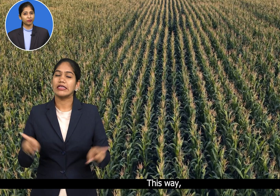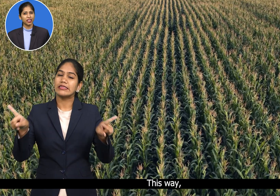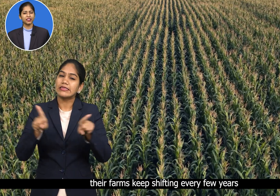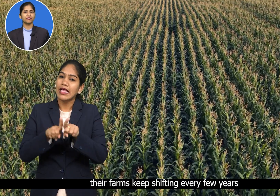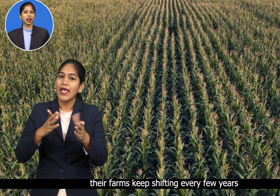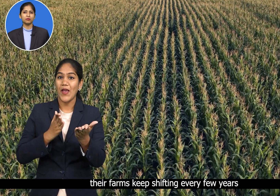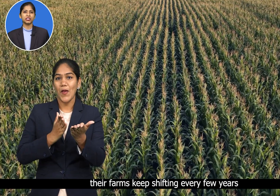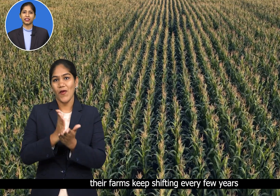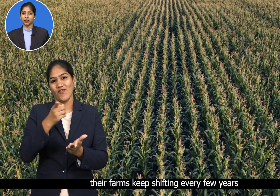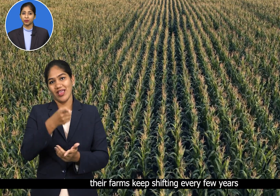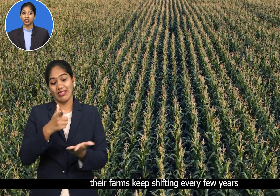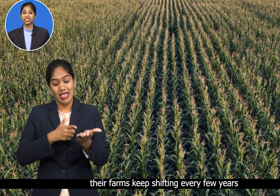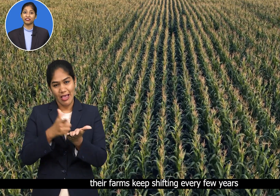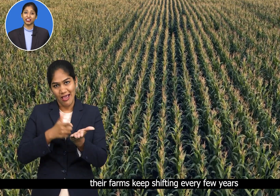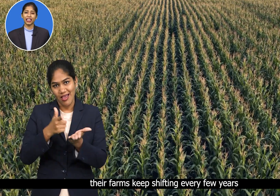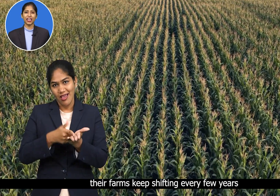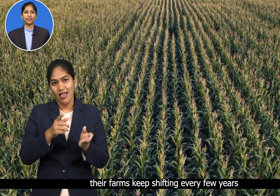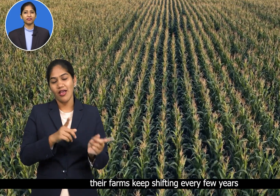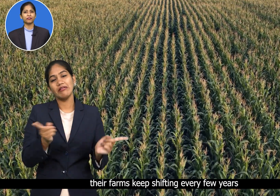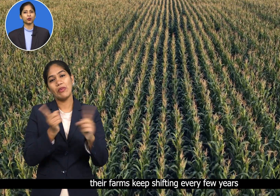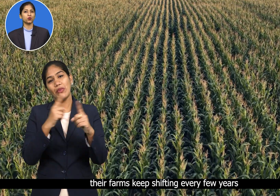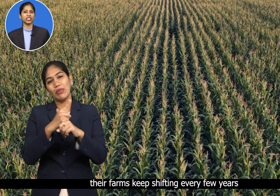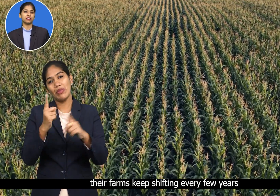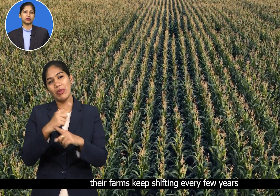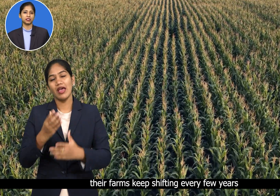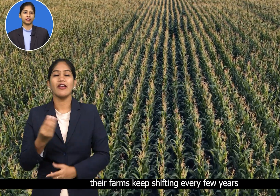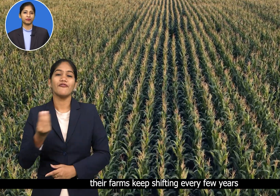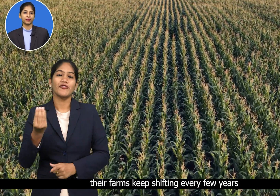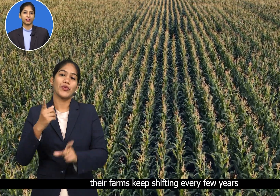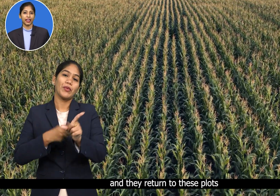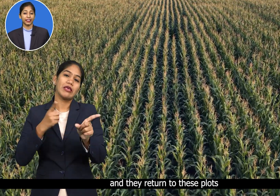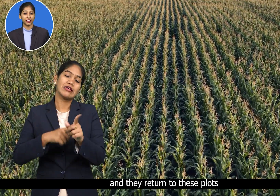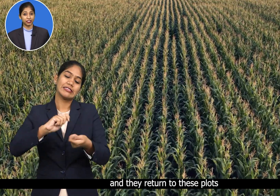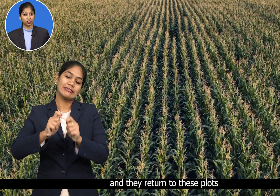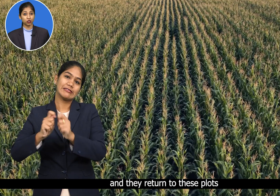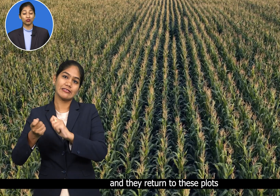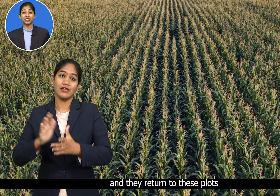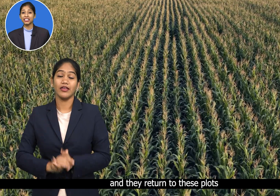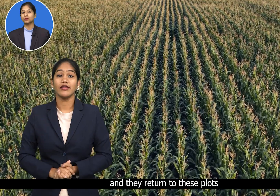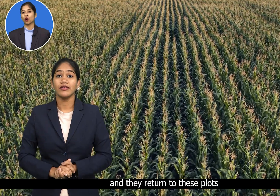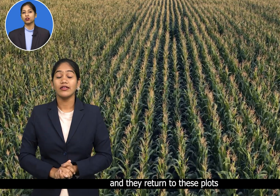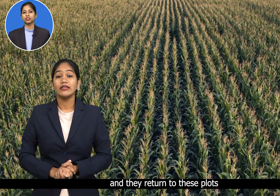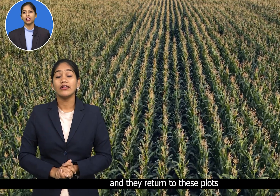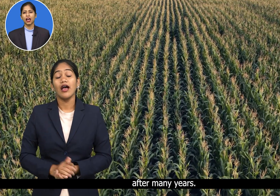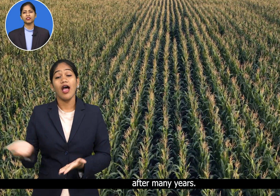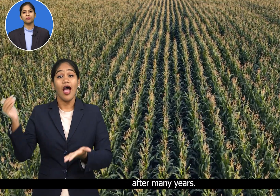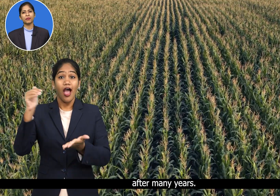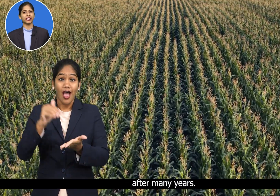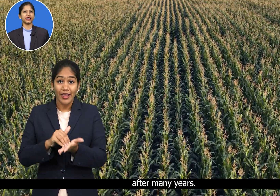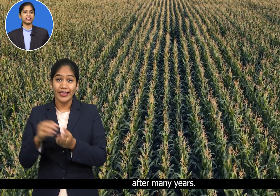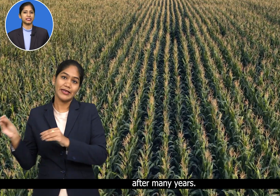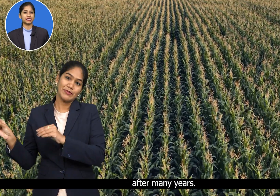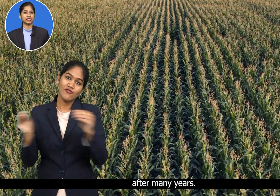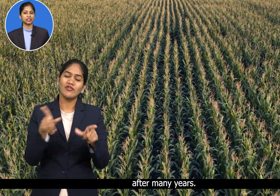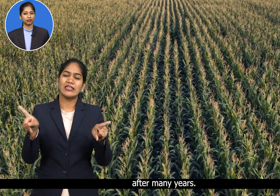This way, their farms keep shifting every few years and they return to these plots after